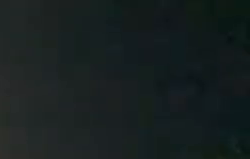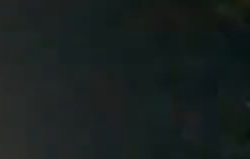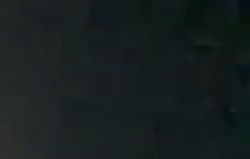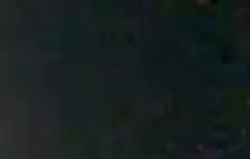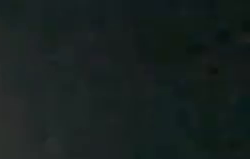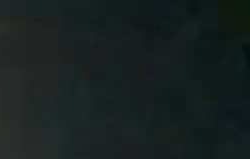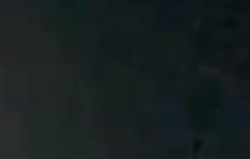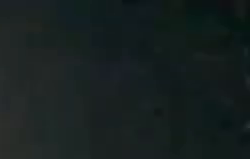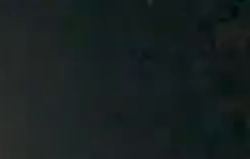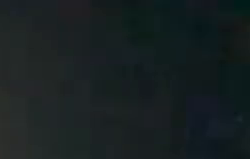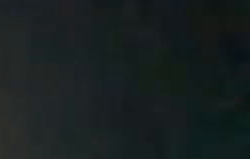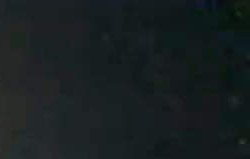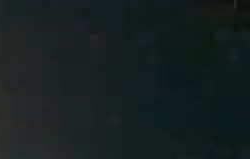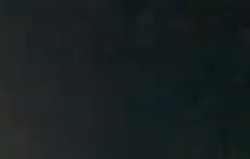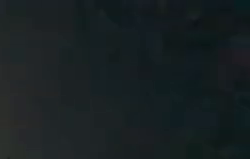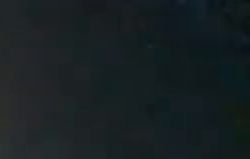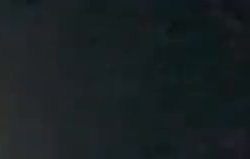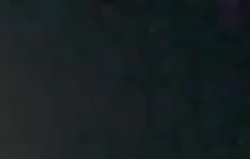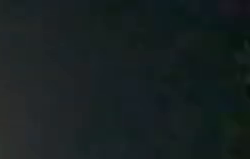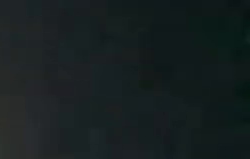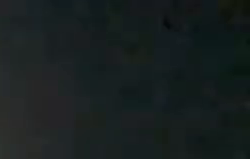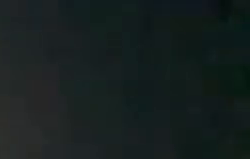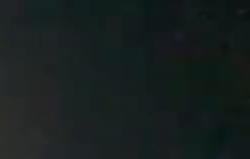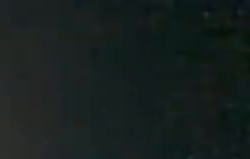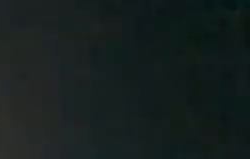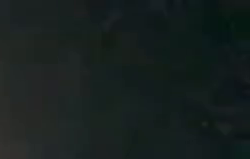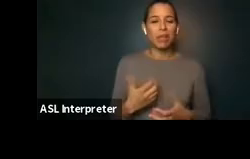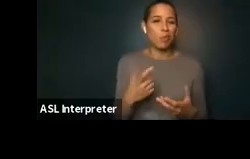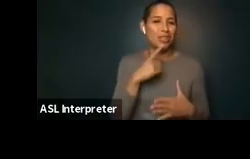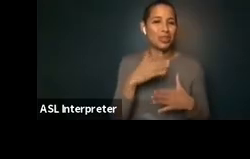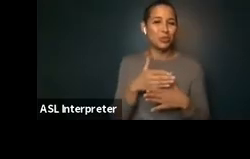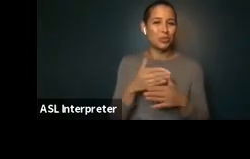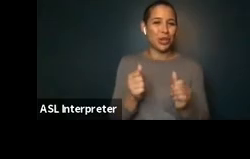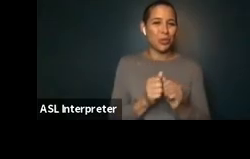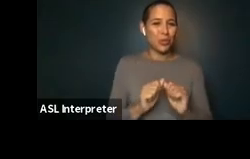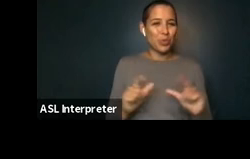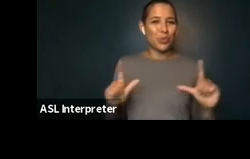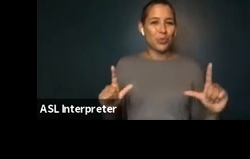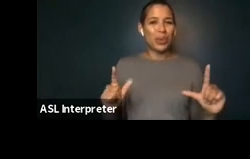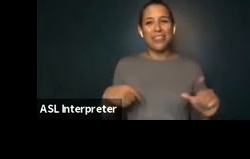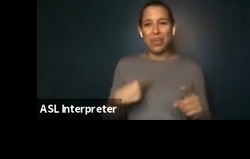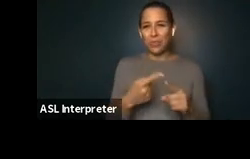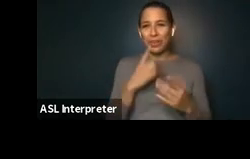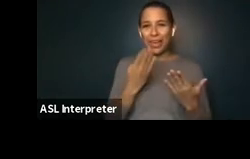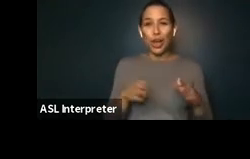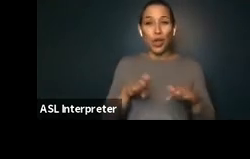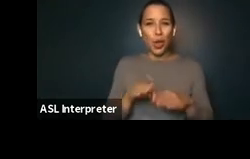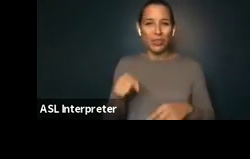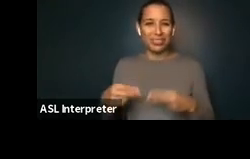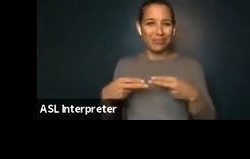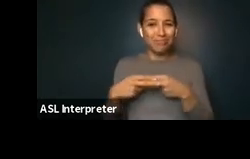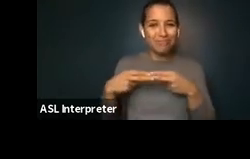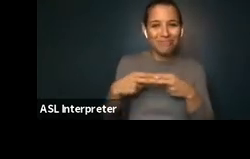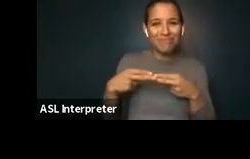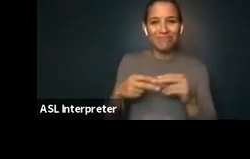I wanted to, um, I just, I wanted to share those and then we can close for discussion. So,